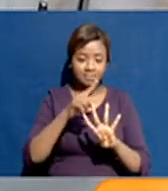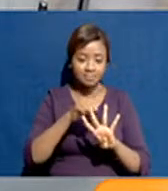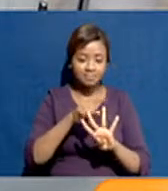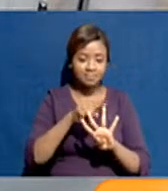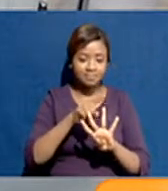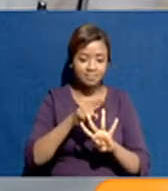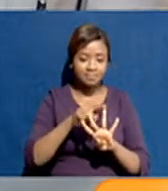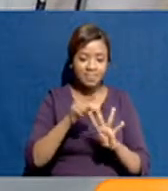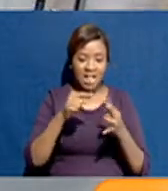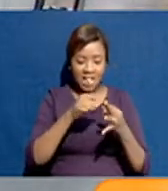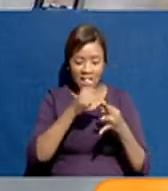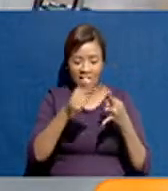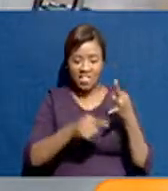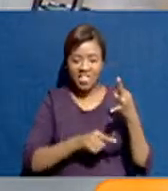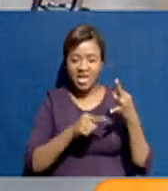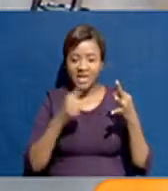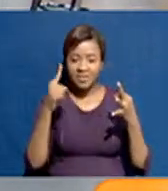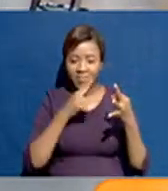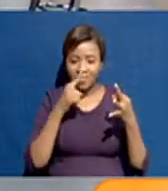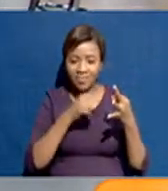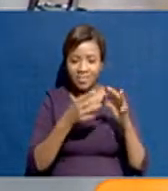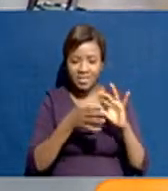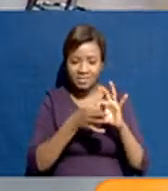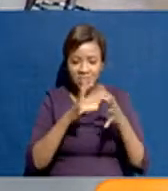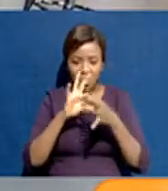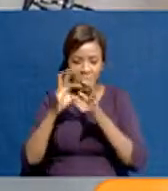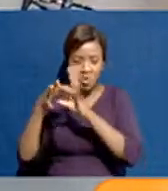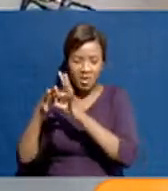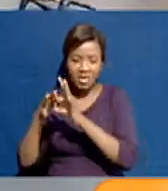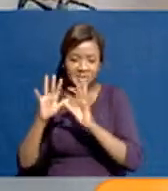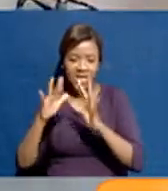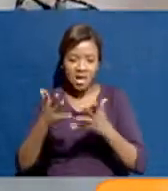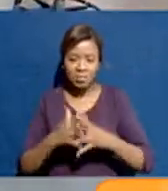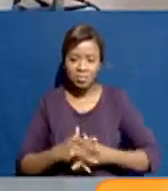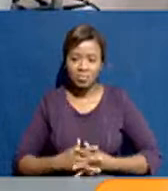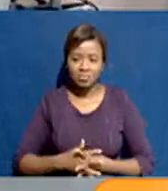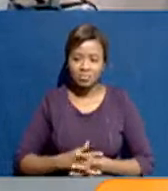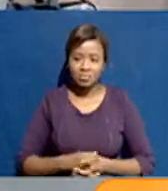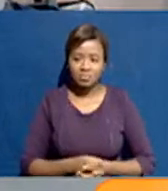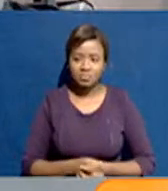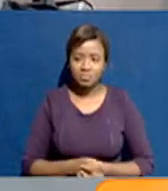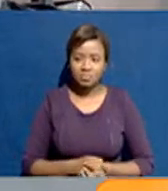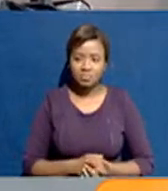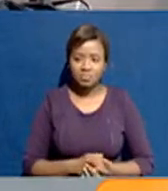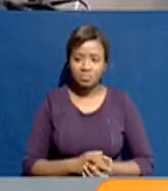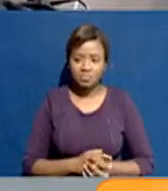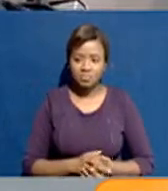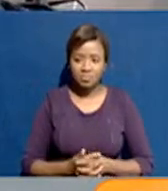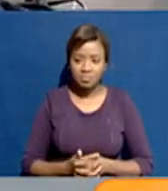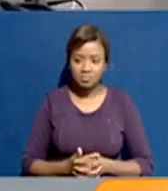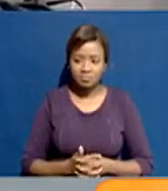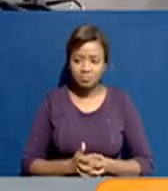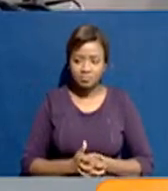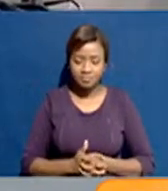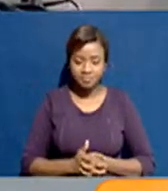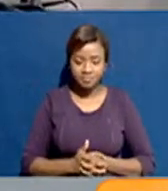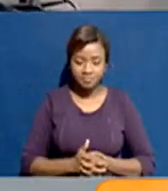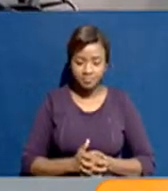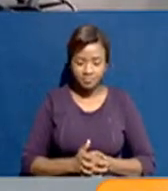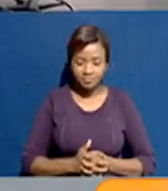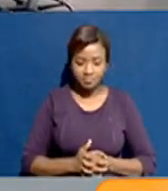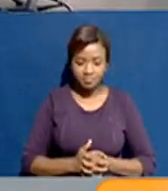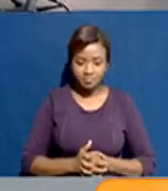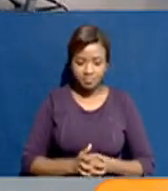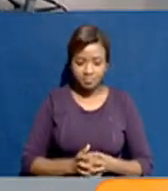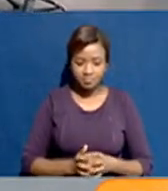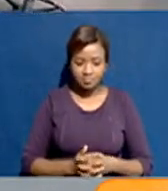threat relate? How do they relate? Why are we calling it a triple threat? So, Trevor, it's a challenge that is layered. Yeah. Or what we